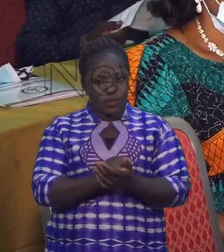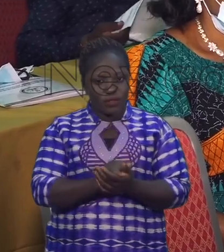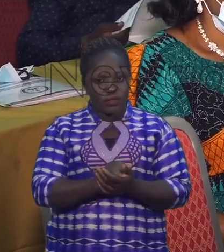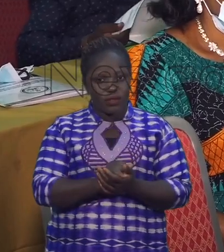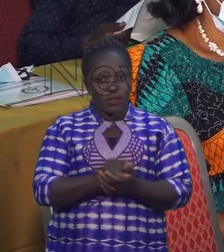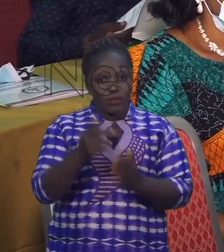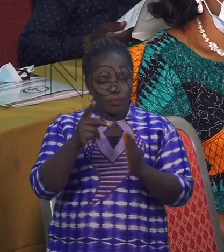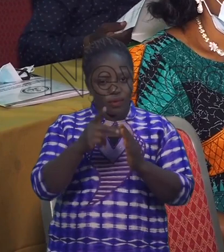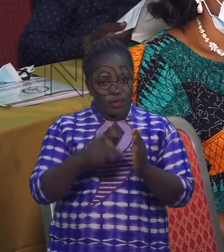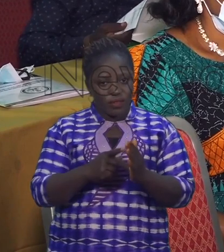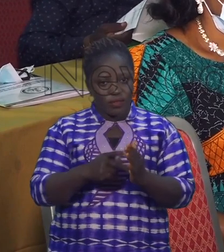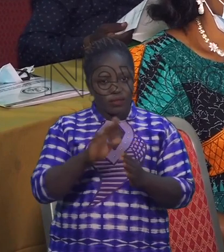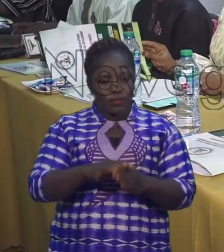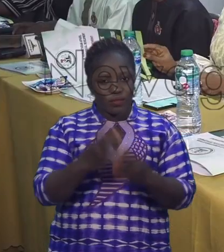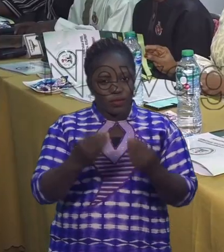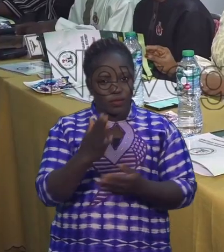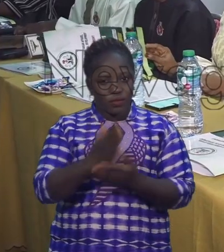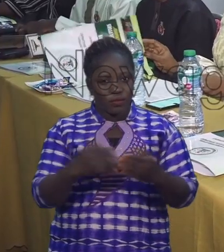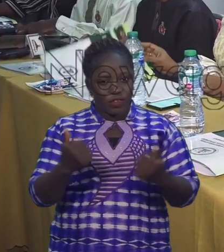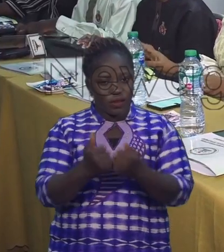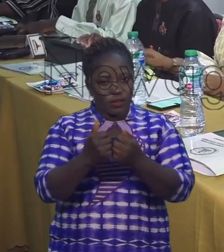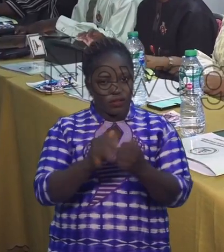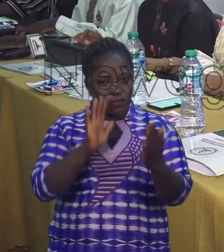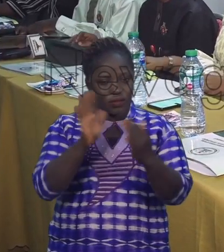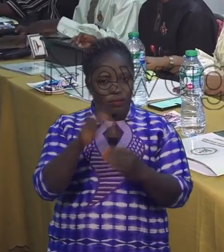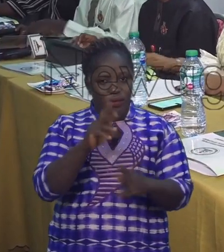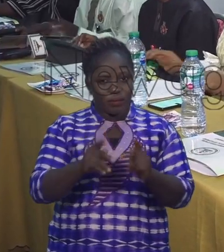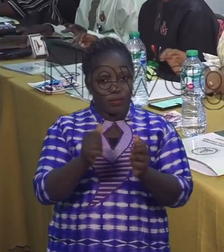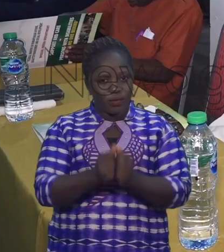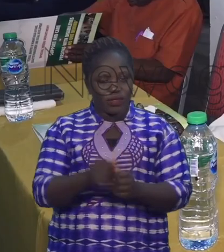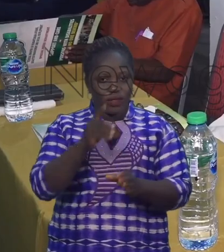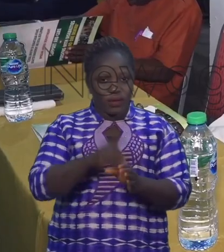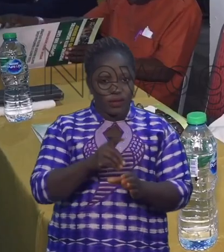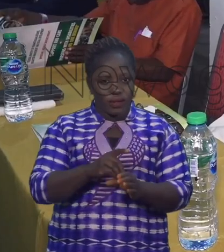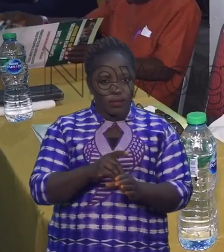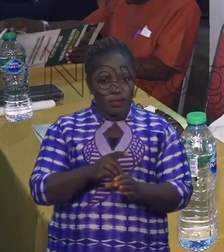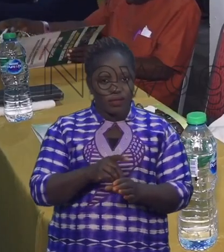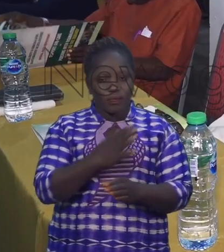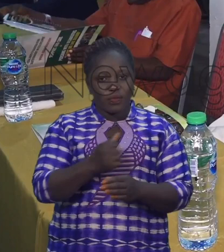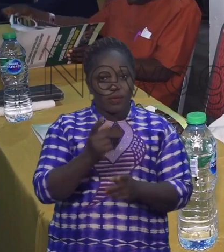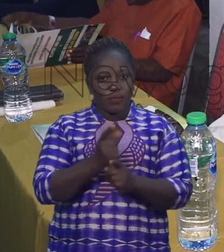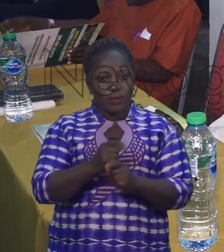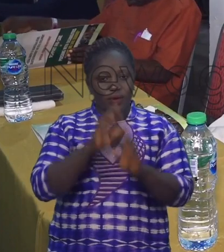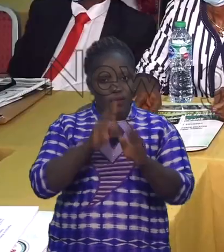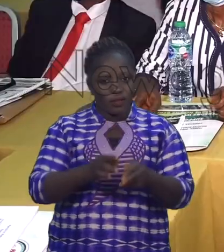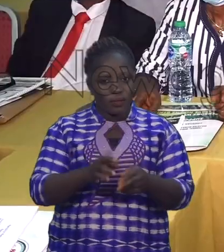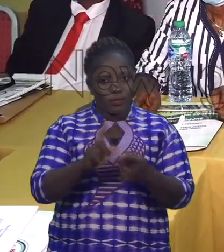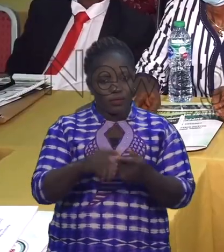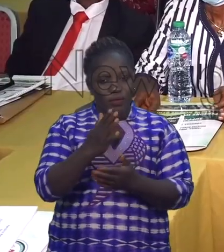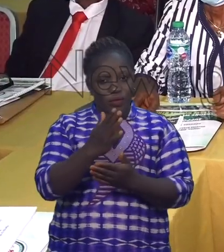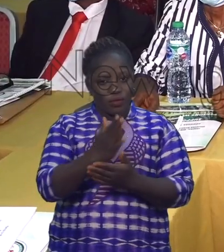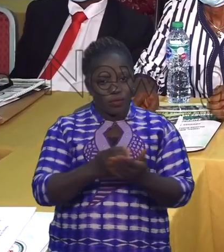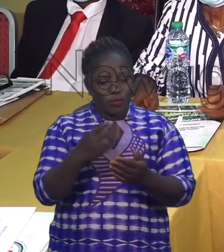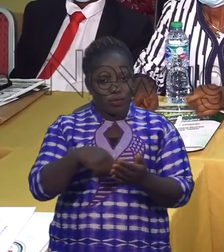a uniform approach to dealing with challenges faced by people with disabilities for prompt and effective responses to